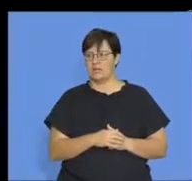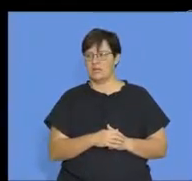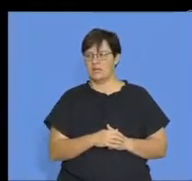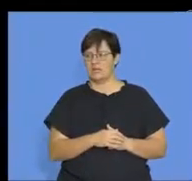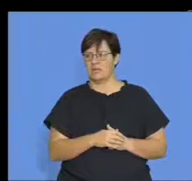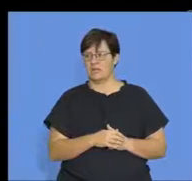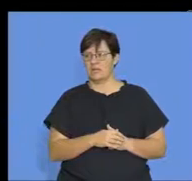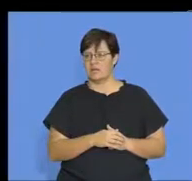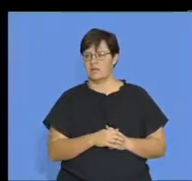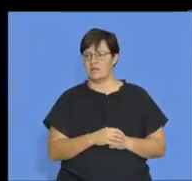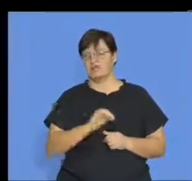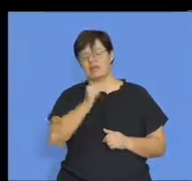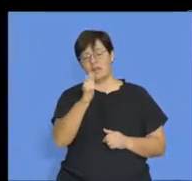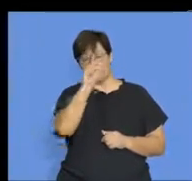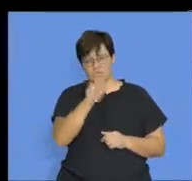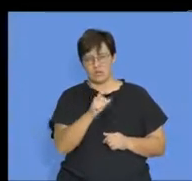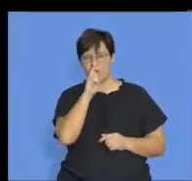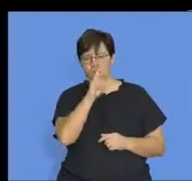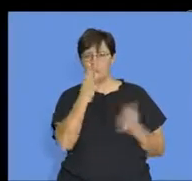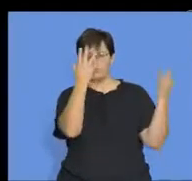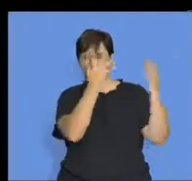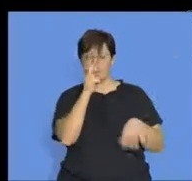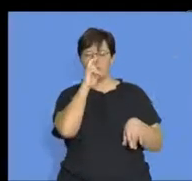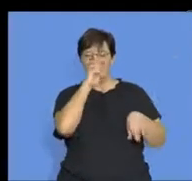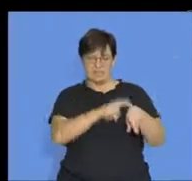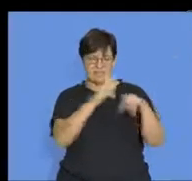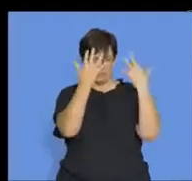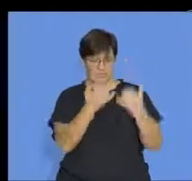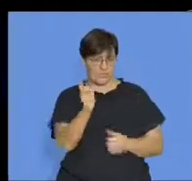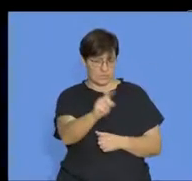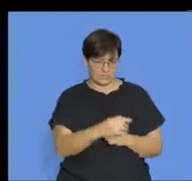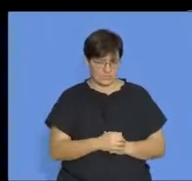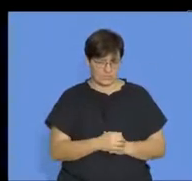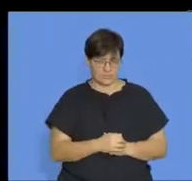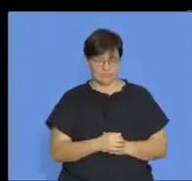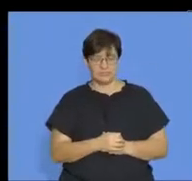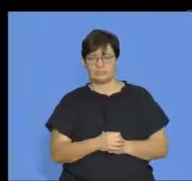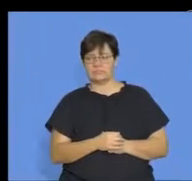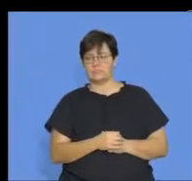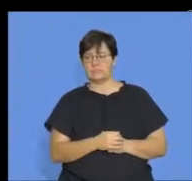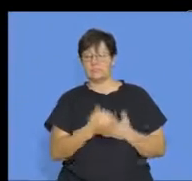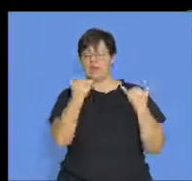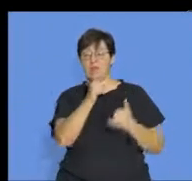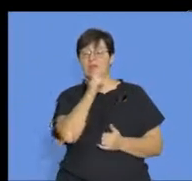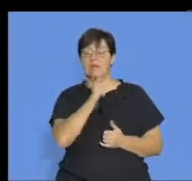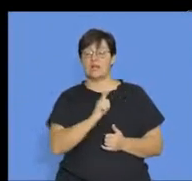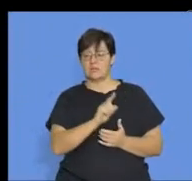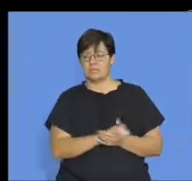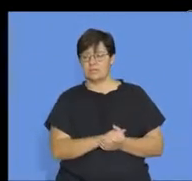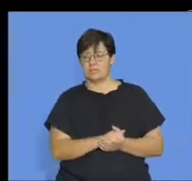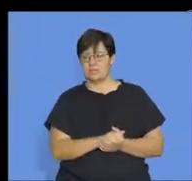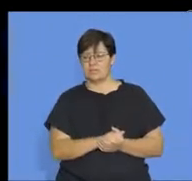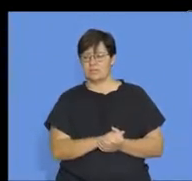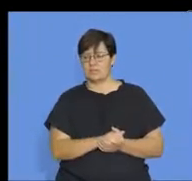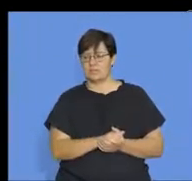our next question, let's look at the calculation that is required. So here we